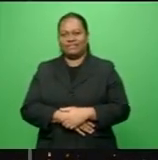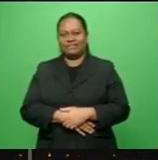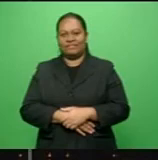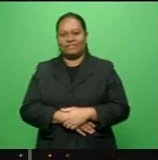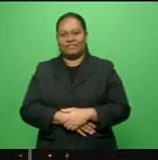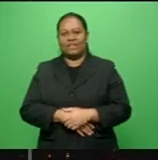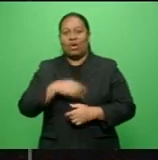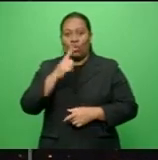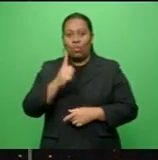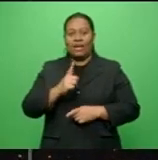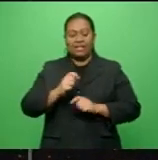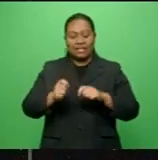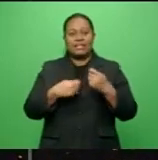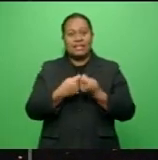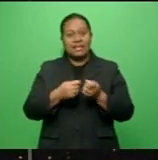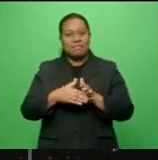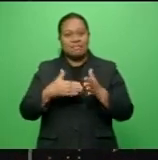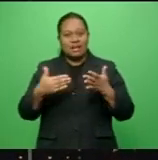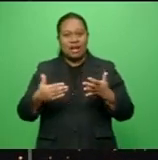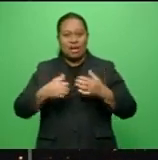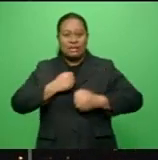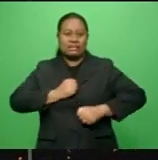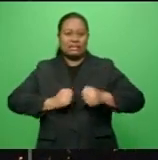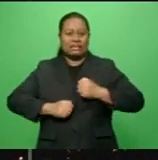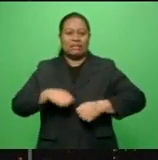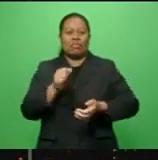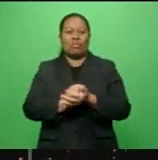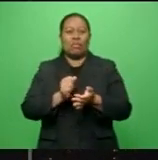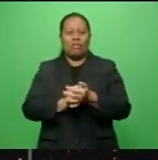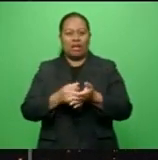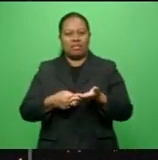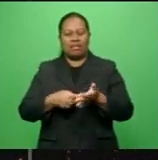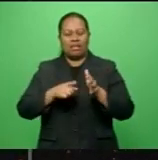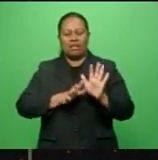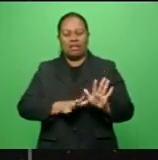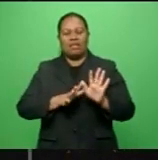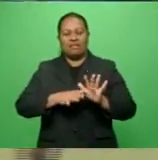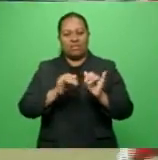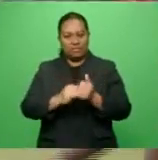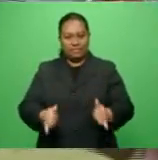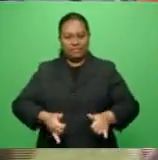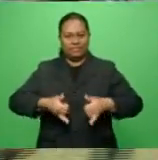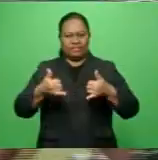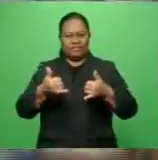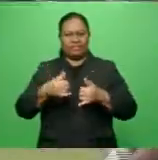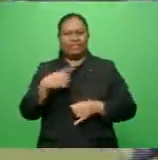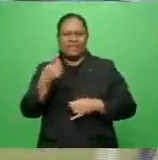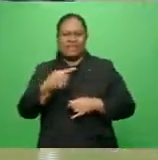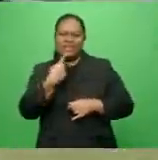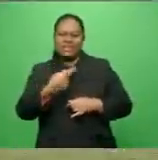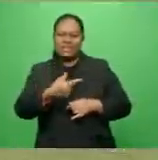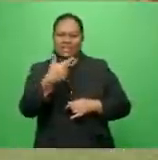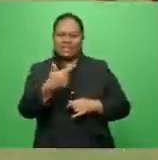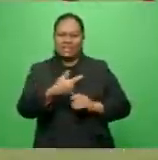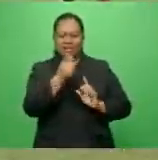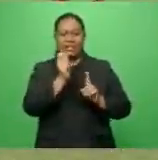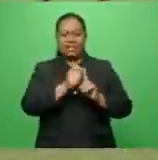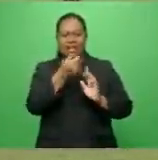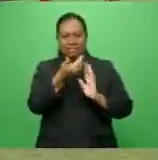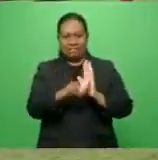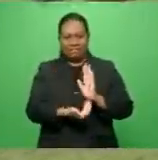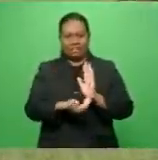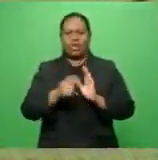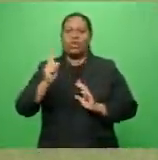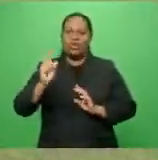the teams that is struggling after 8 rounds of the Skipper Cup is Tailevu. The side is 7th on the competition table with 10 points from 1 win,